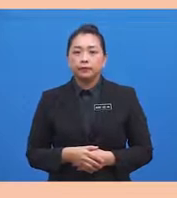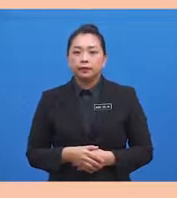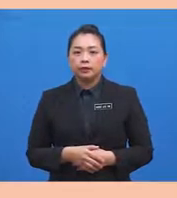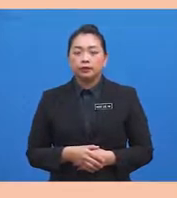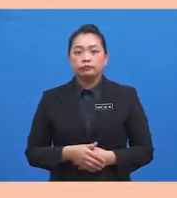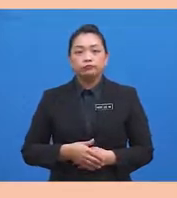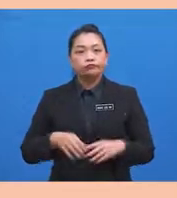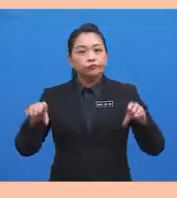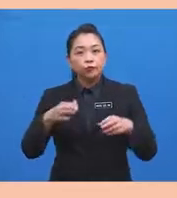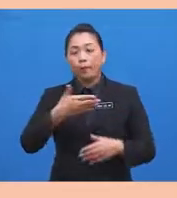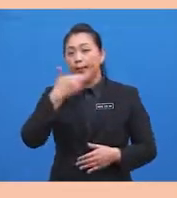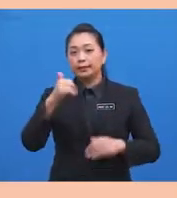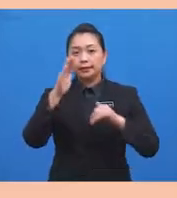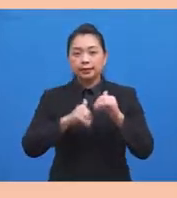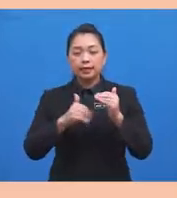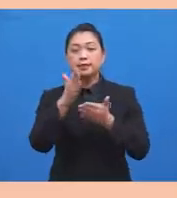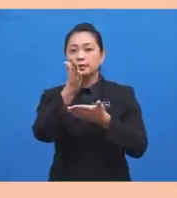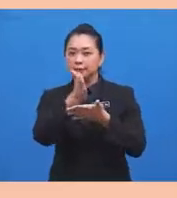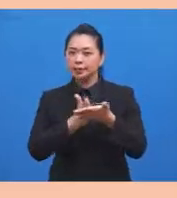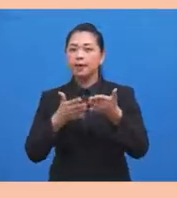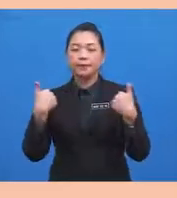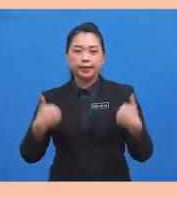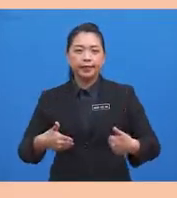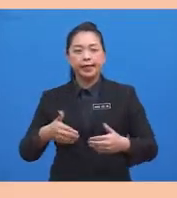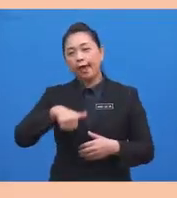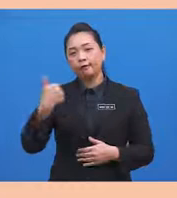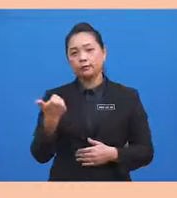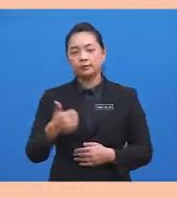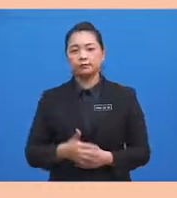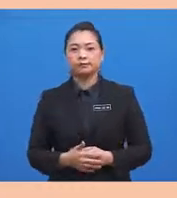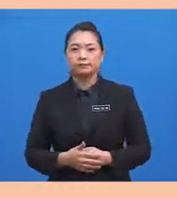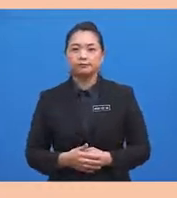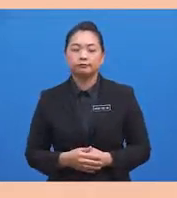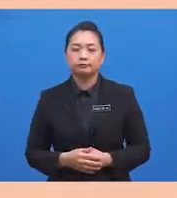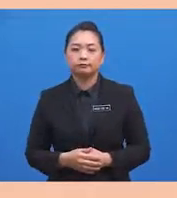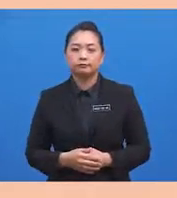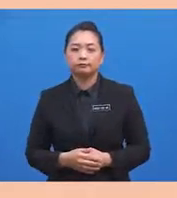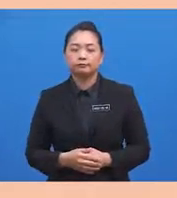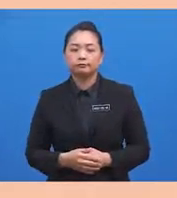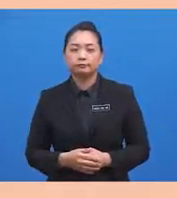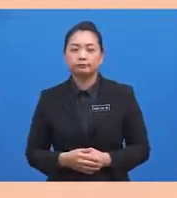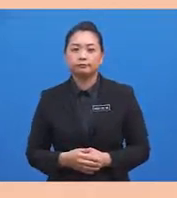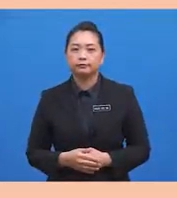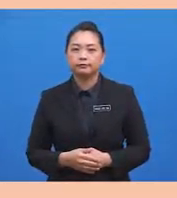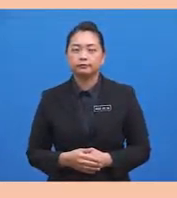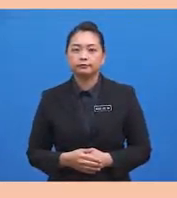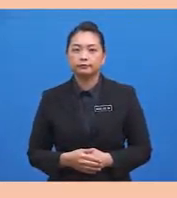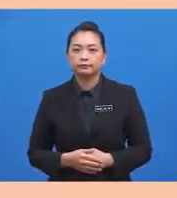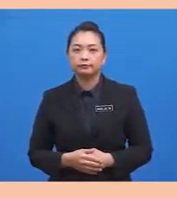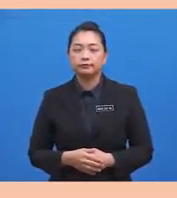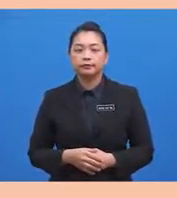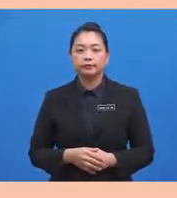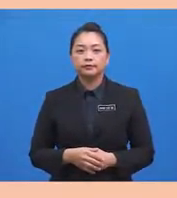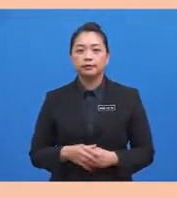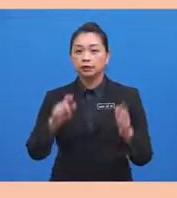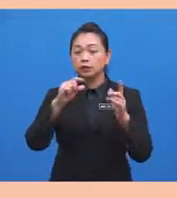better than somebody else. Notice that we only have 3 answers left. The helpful phrase for number 7